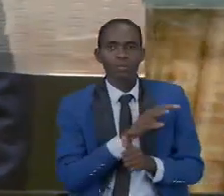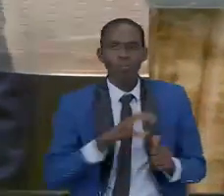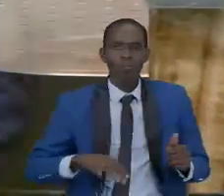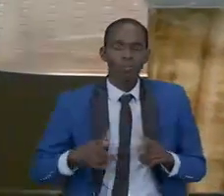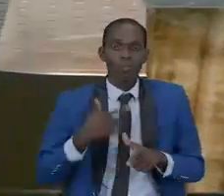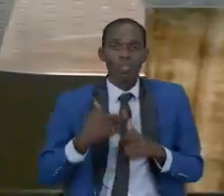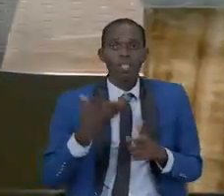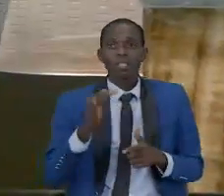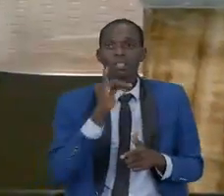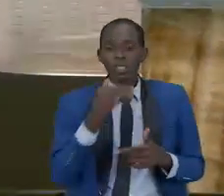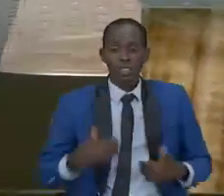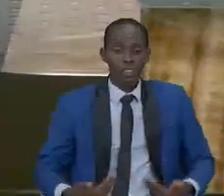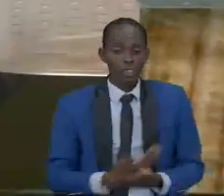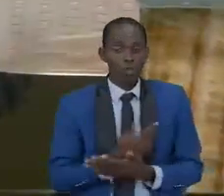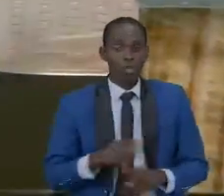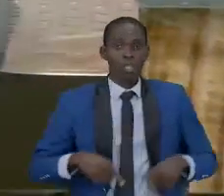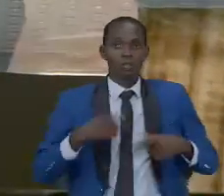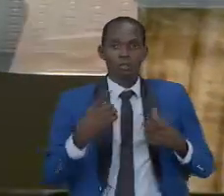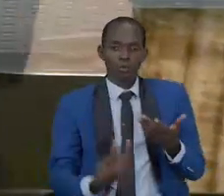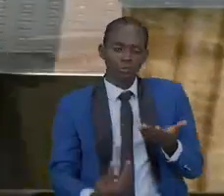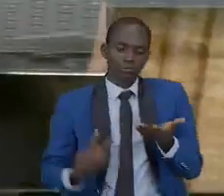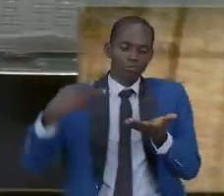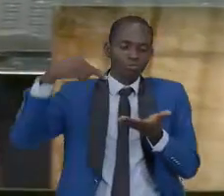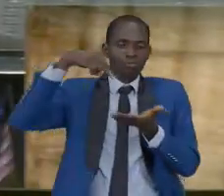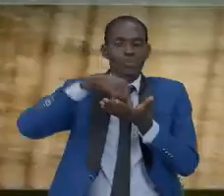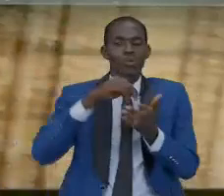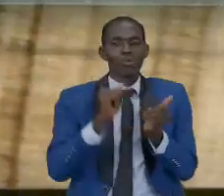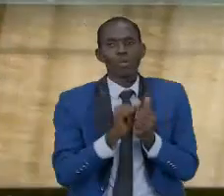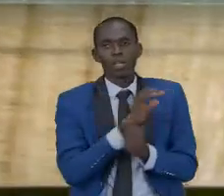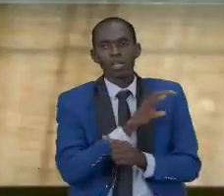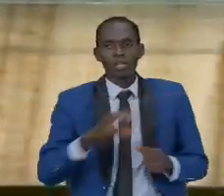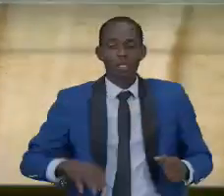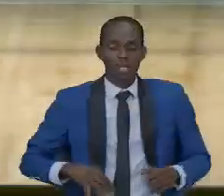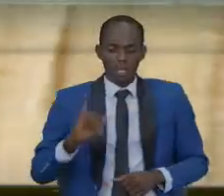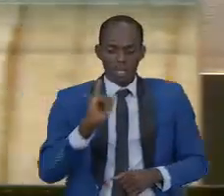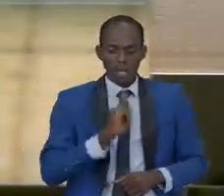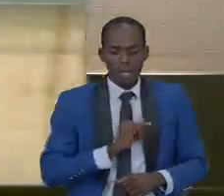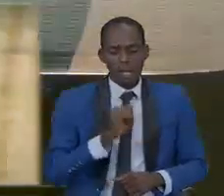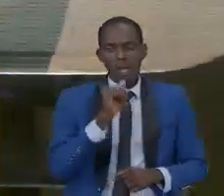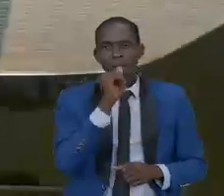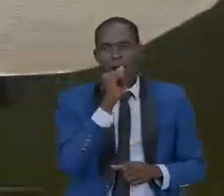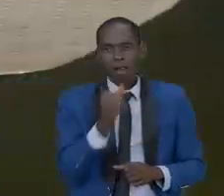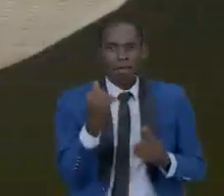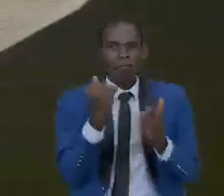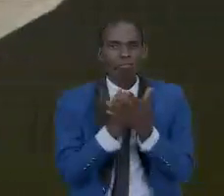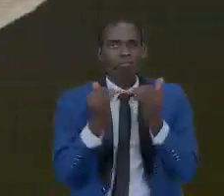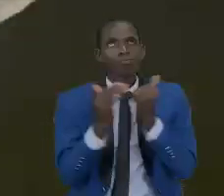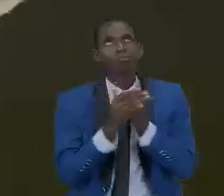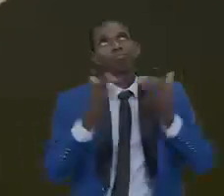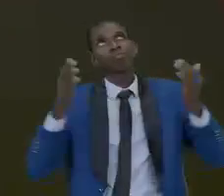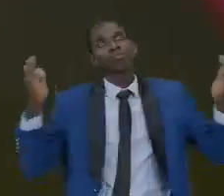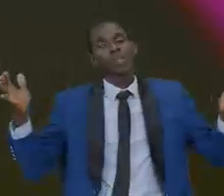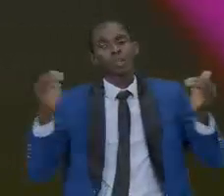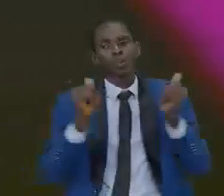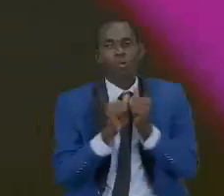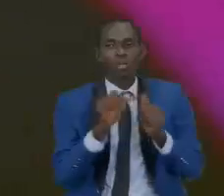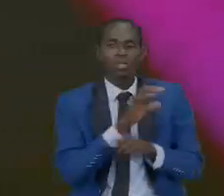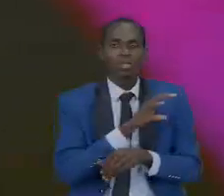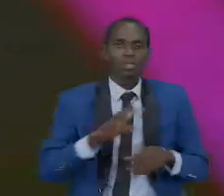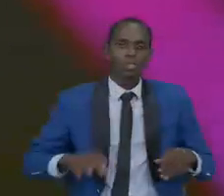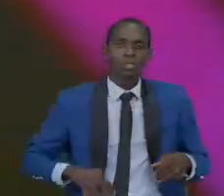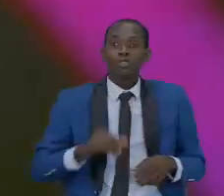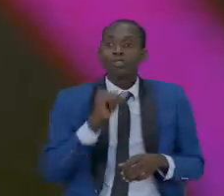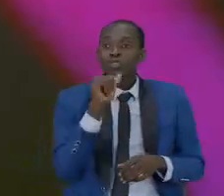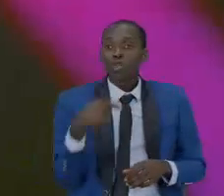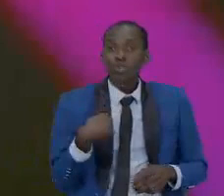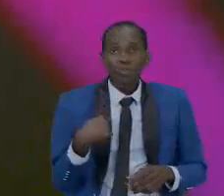there's a new life your rose were Christ I am crucified with Christ not